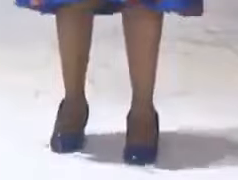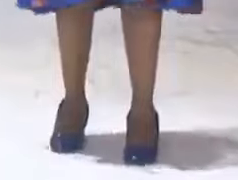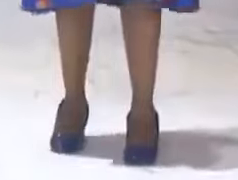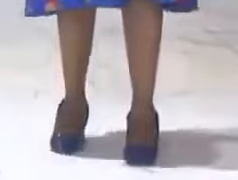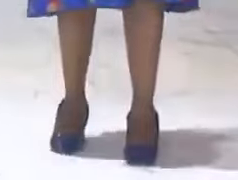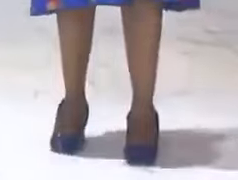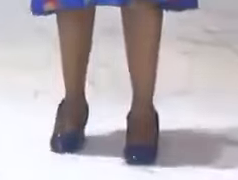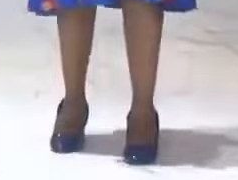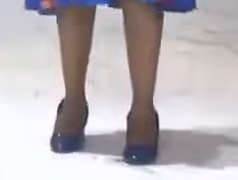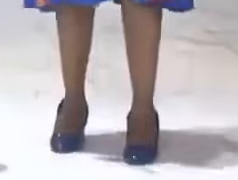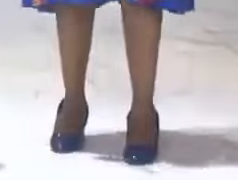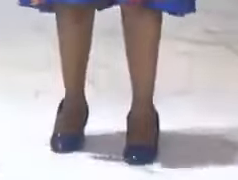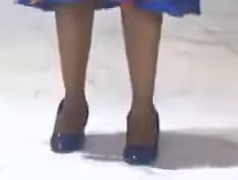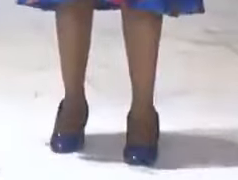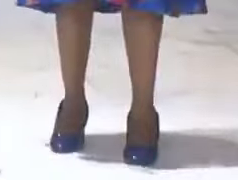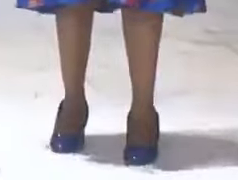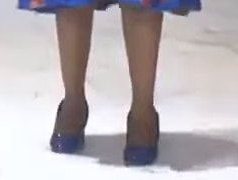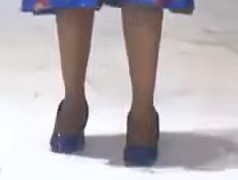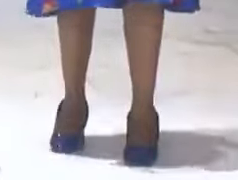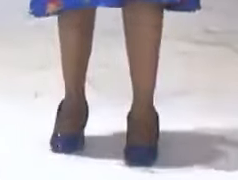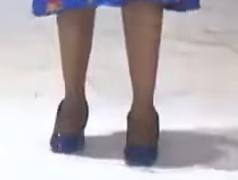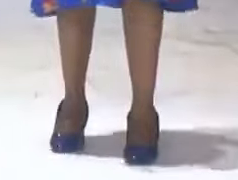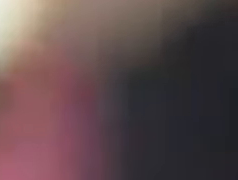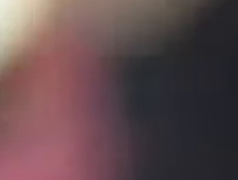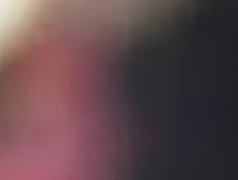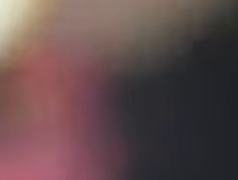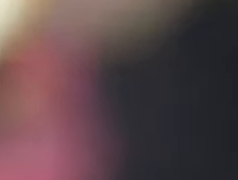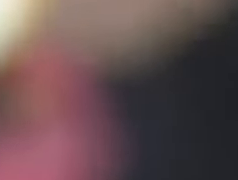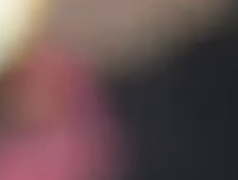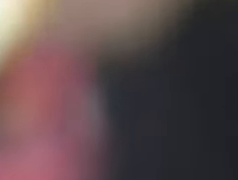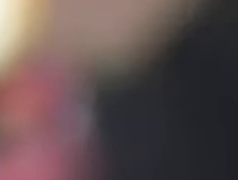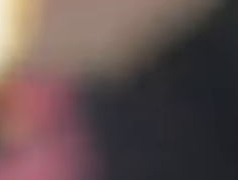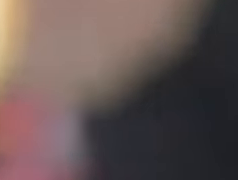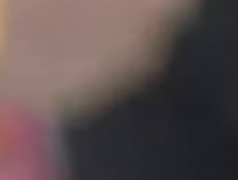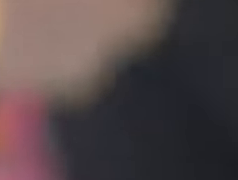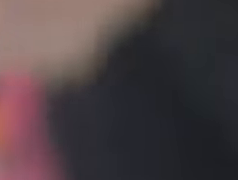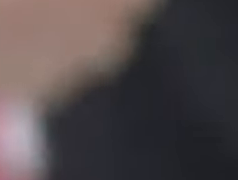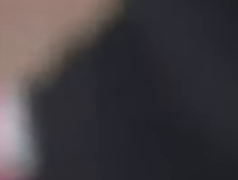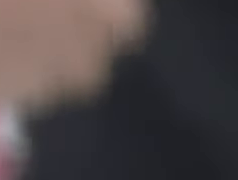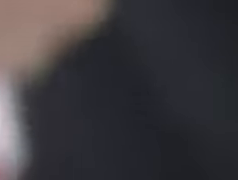my darling Jesus, you're a wonderful God.